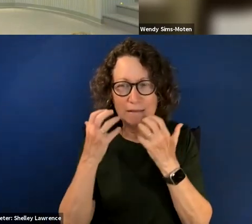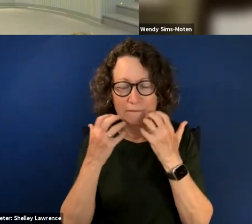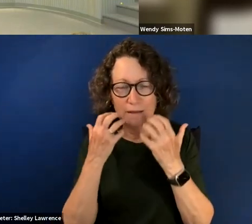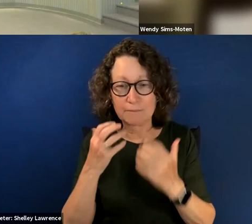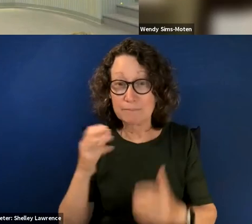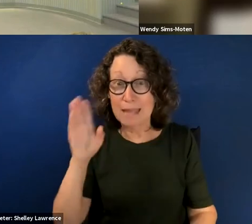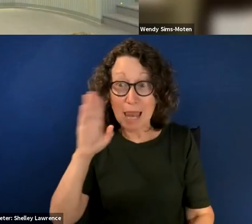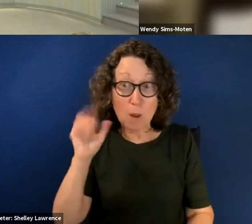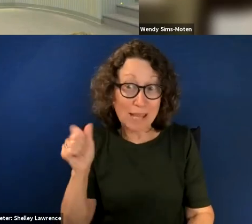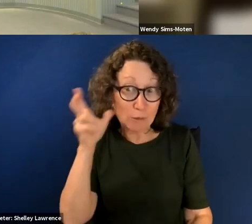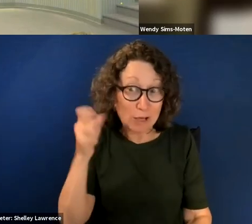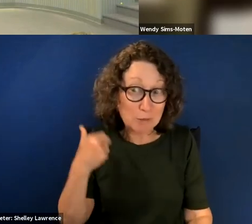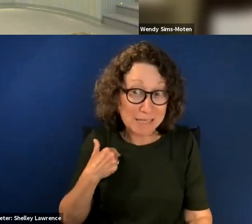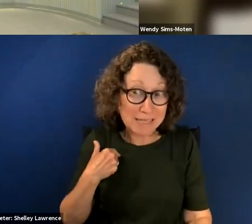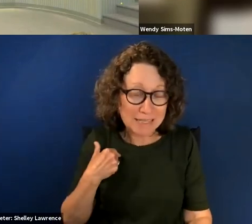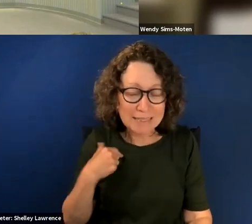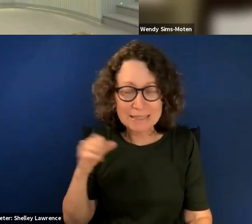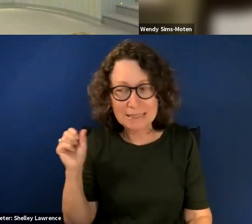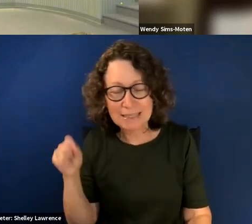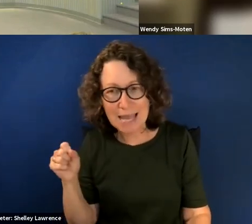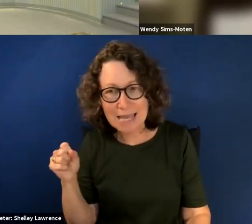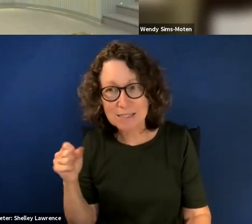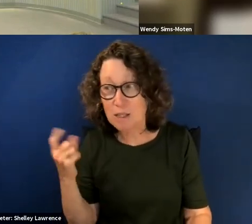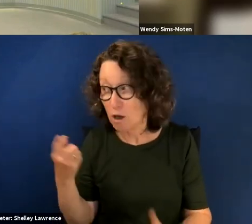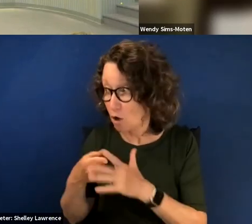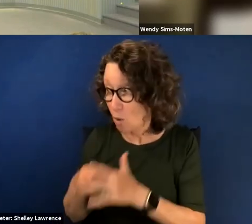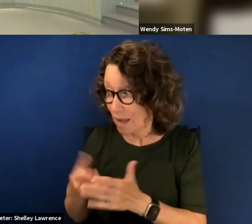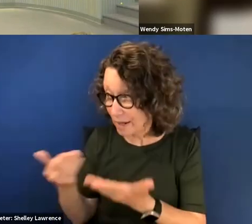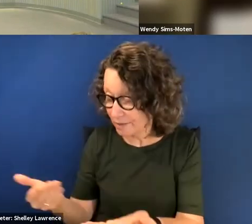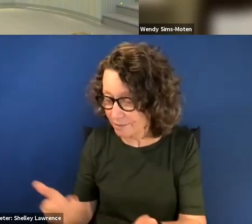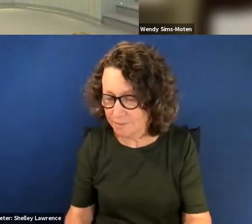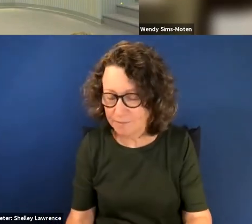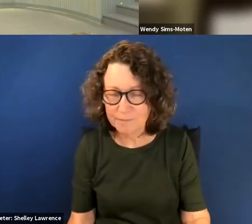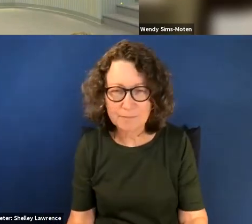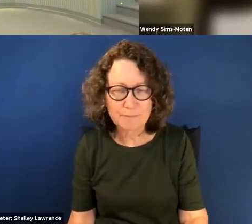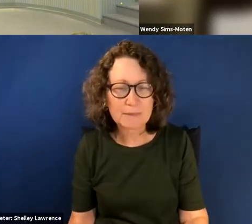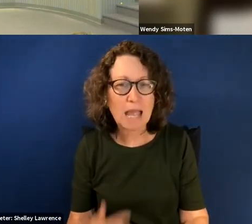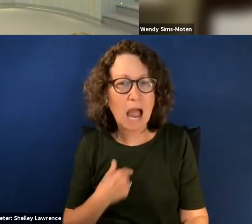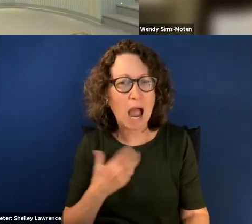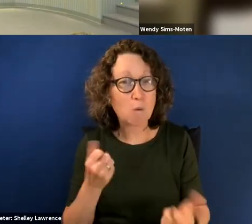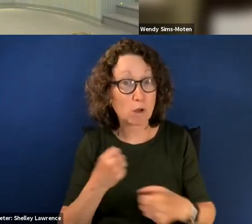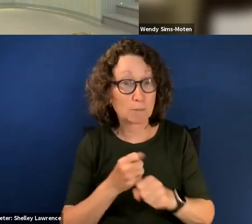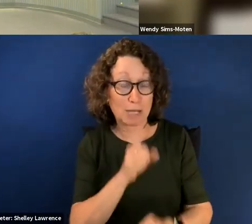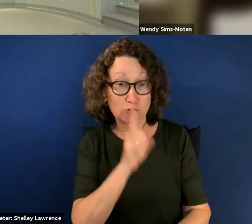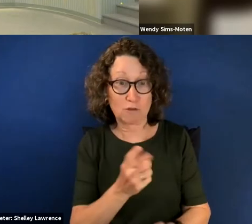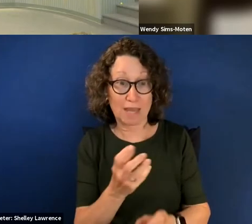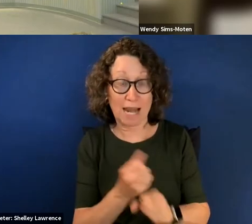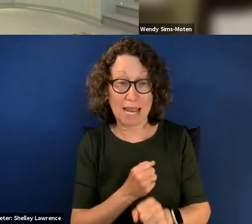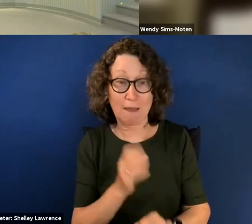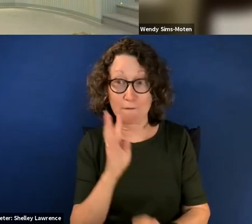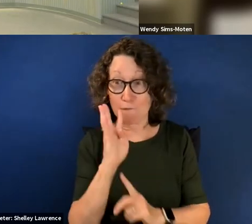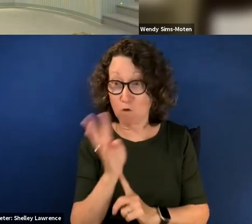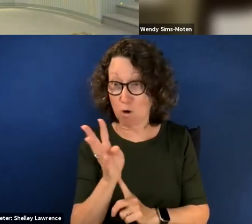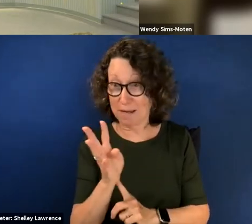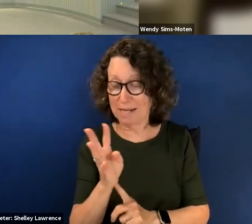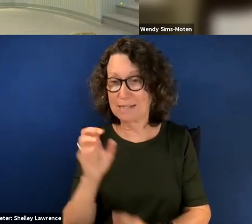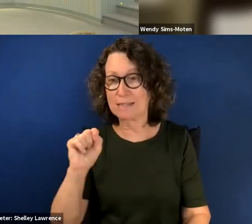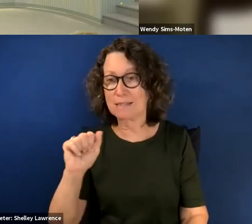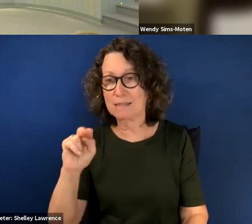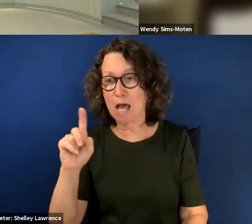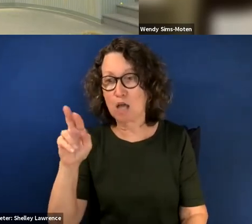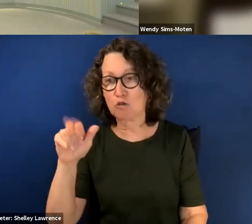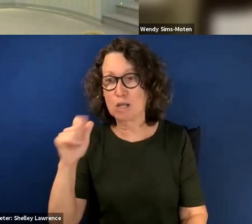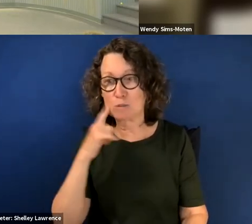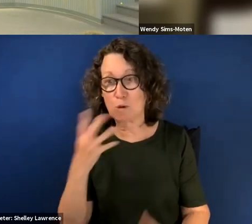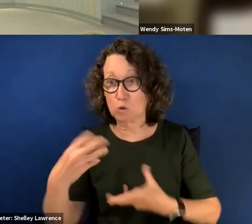Hello, can you hear me? Yes, you may begin. I just want to make sure that I've got 4 minutes here. Sandra was supposed to combine my